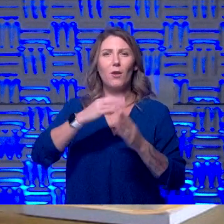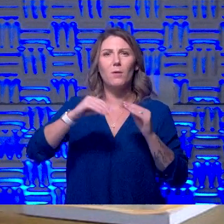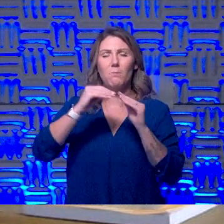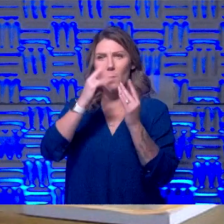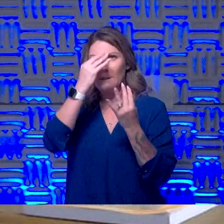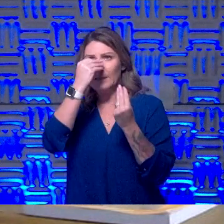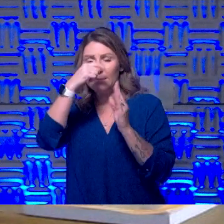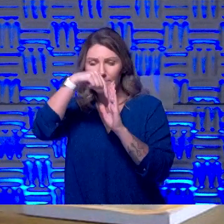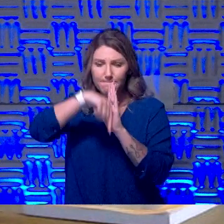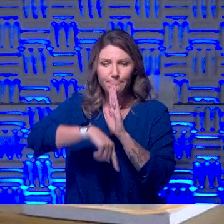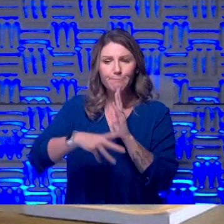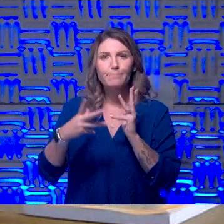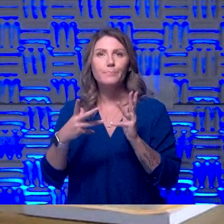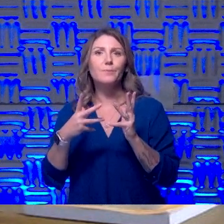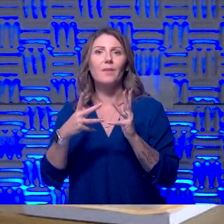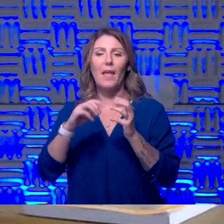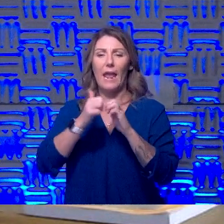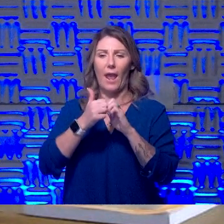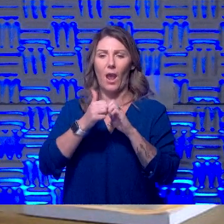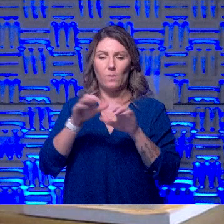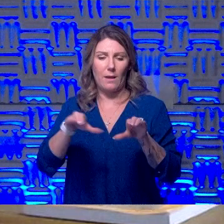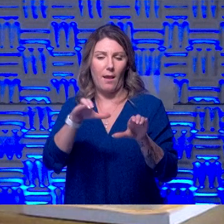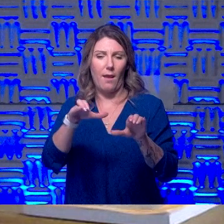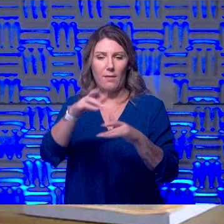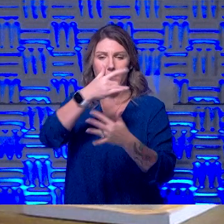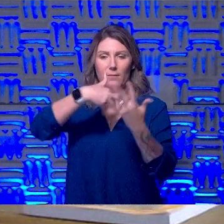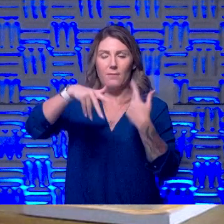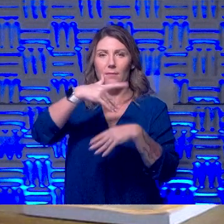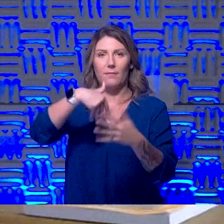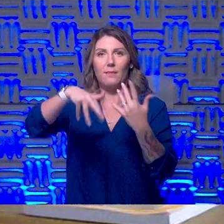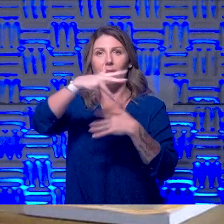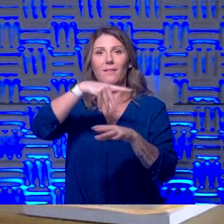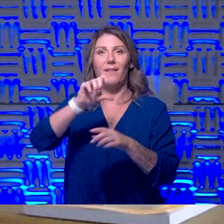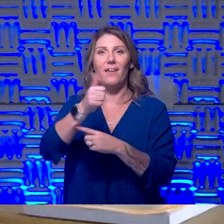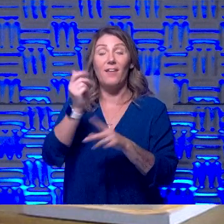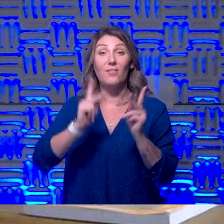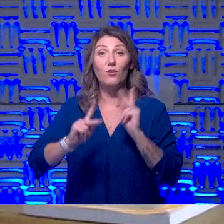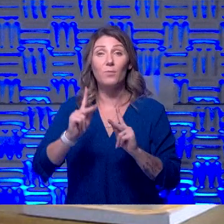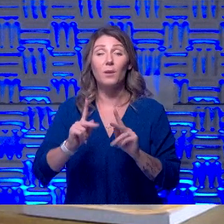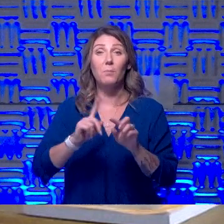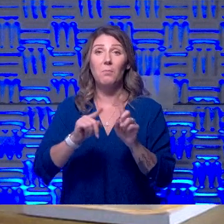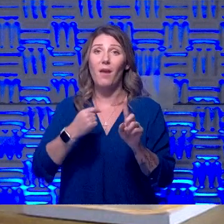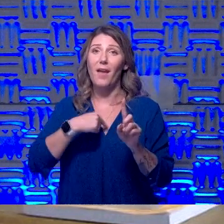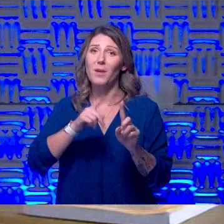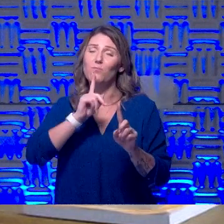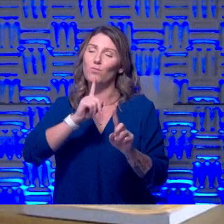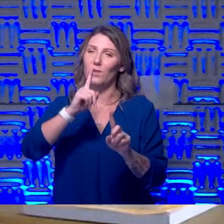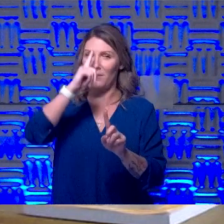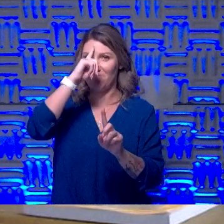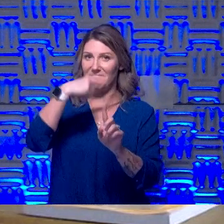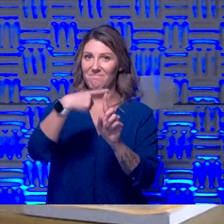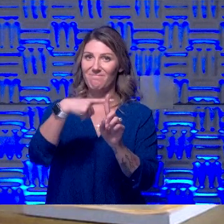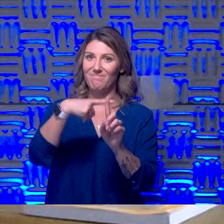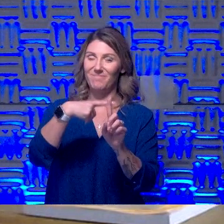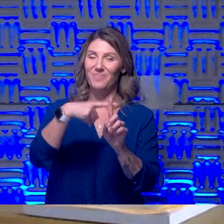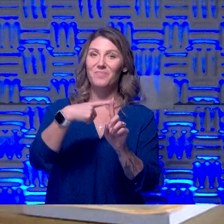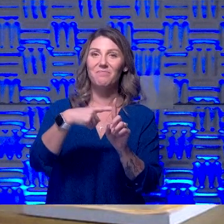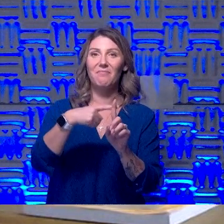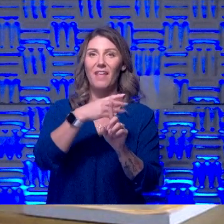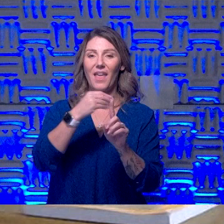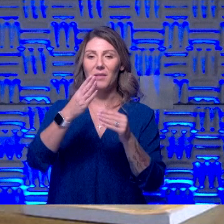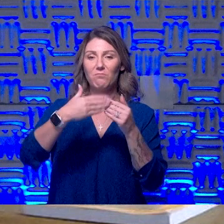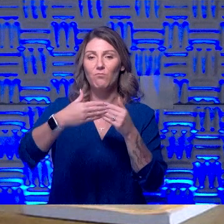thoughtful about how we act around other people. But I'm very optimistic that as we move